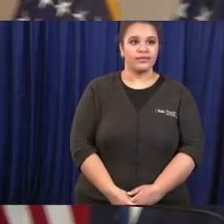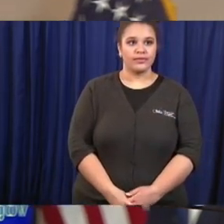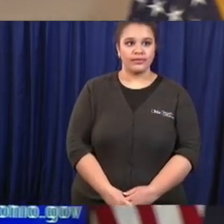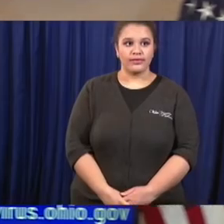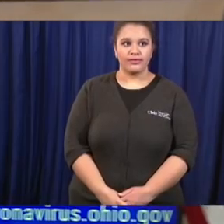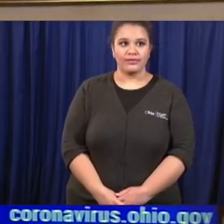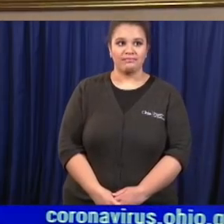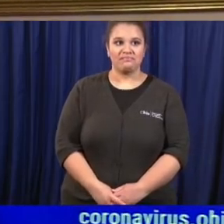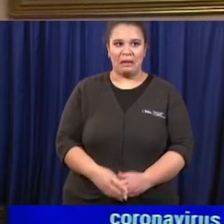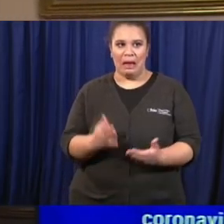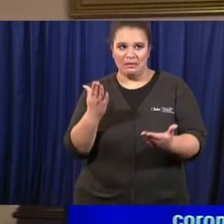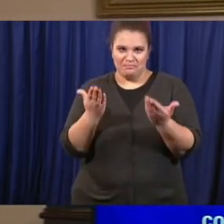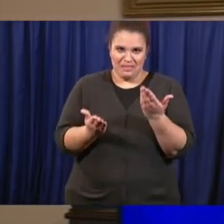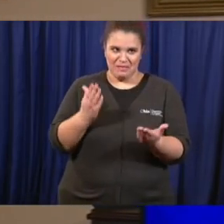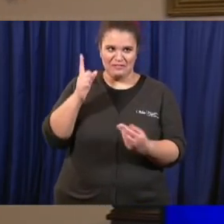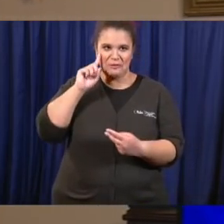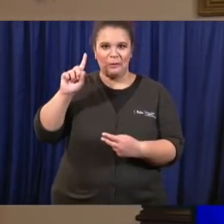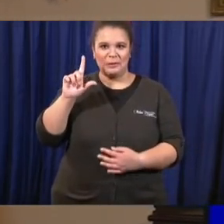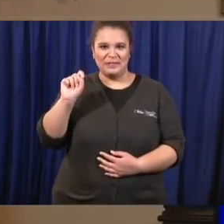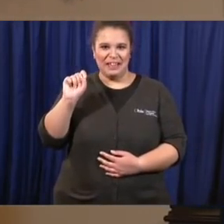and perhaps Lieutenant Governor as well.